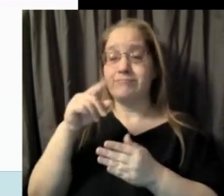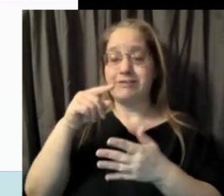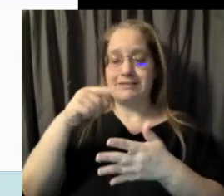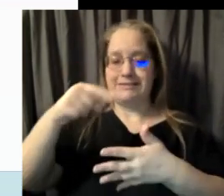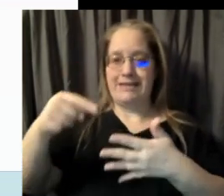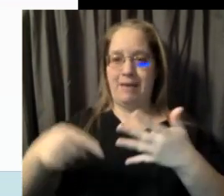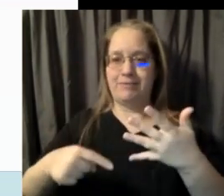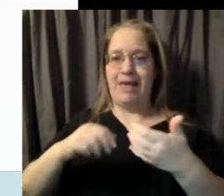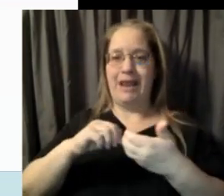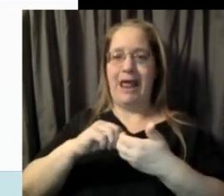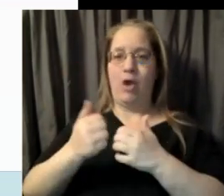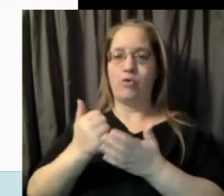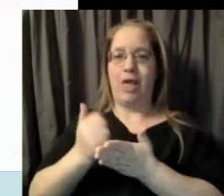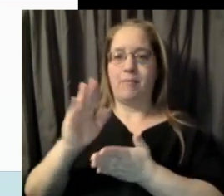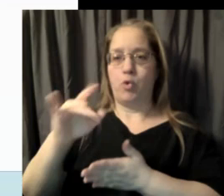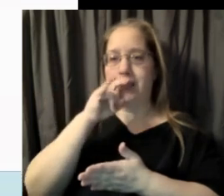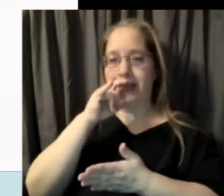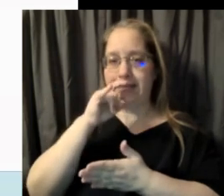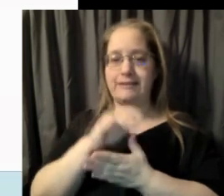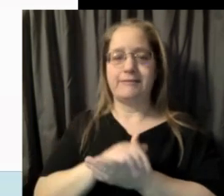your child. So let's go ahead and get started.